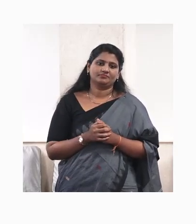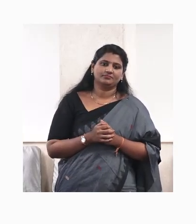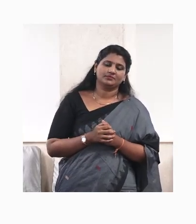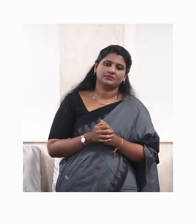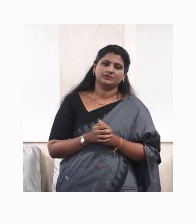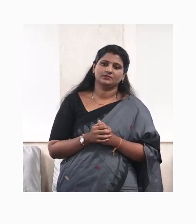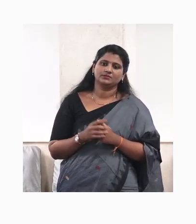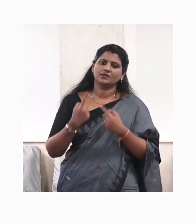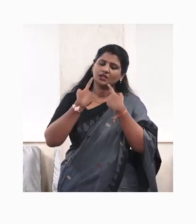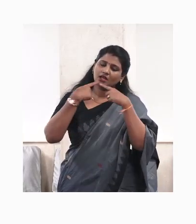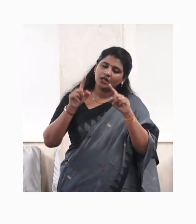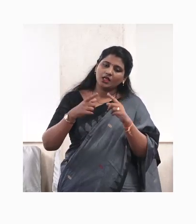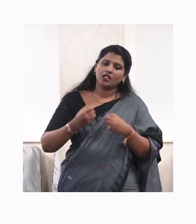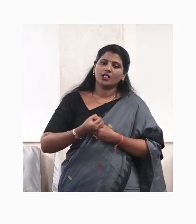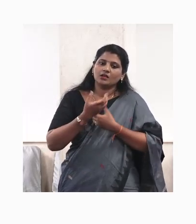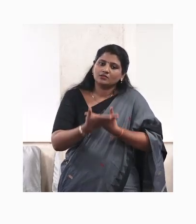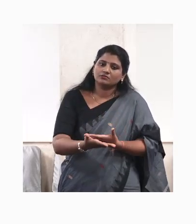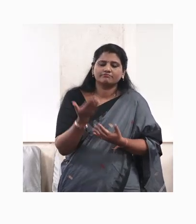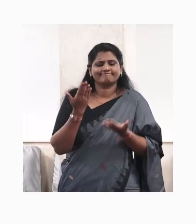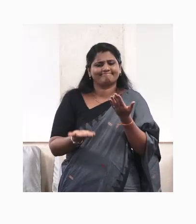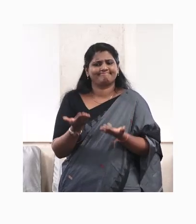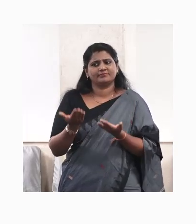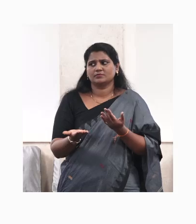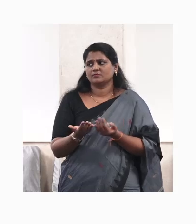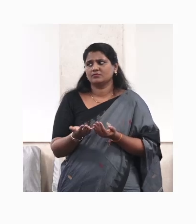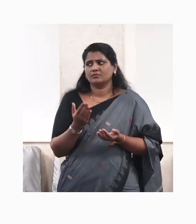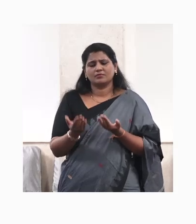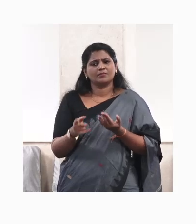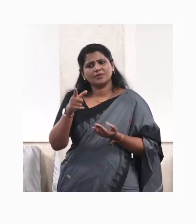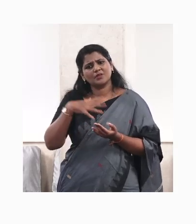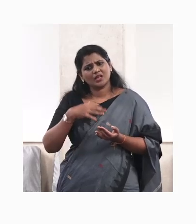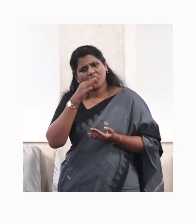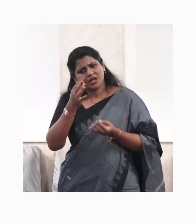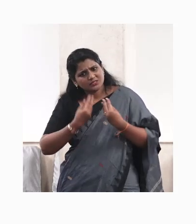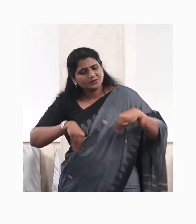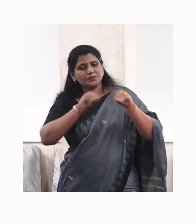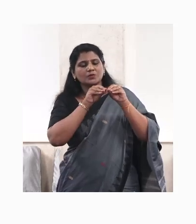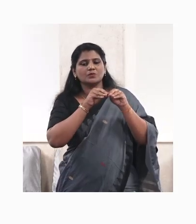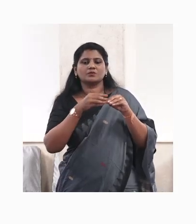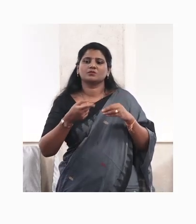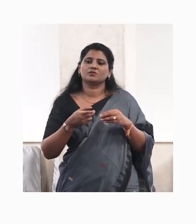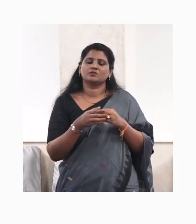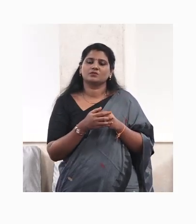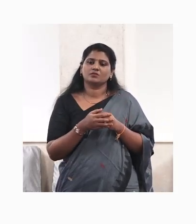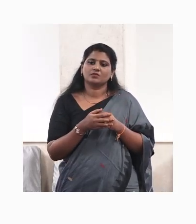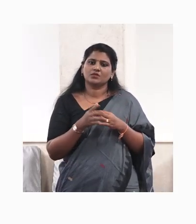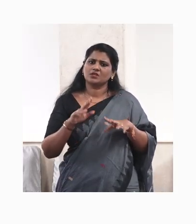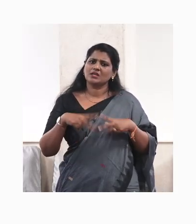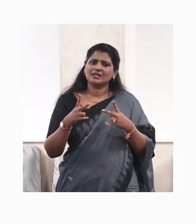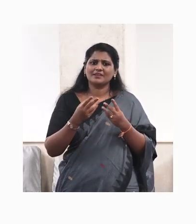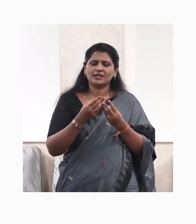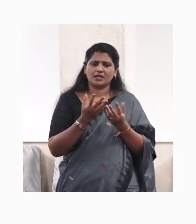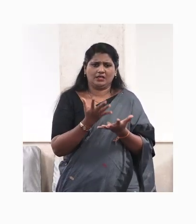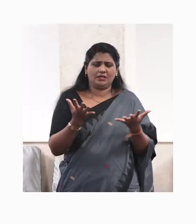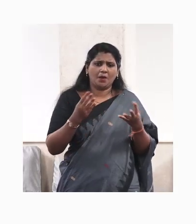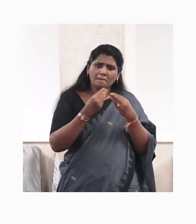And just allow to express, maybe you can ask something more. You can ask something more. Can